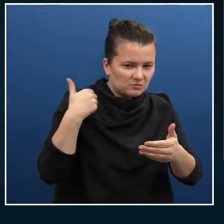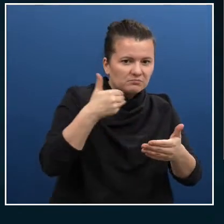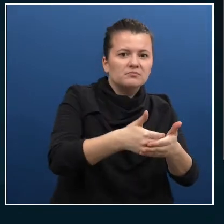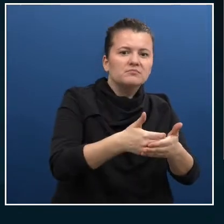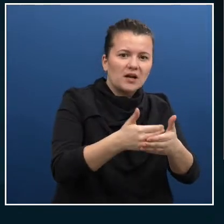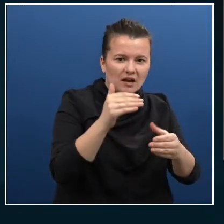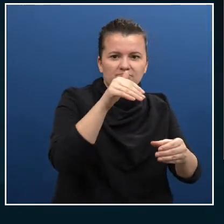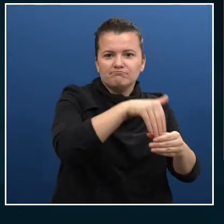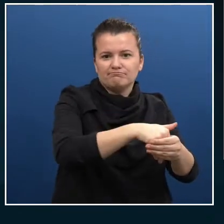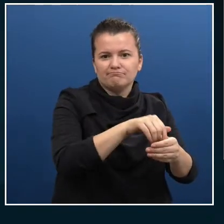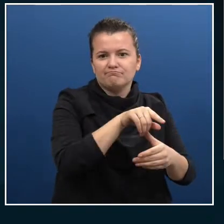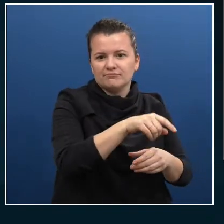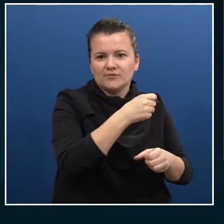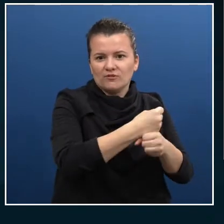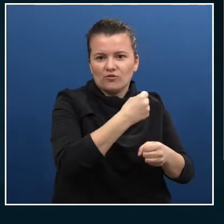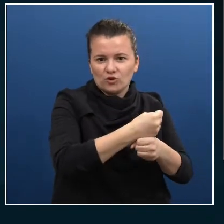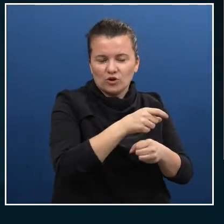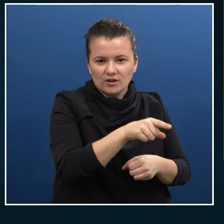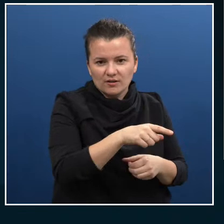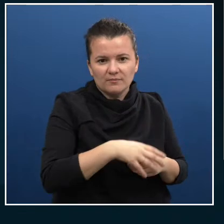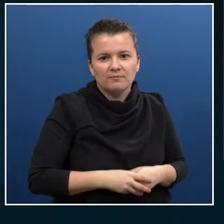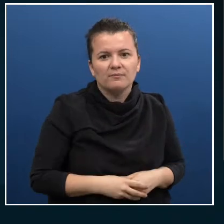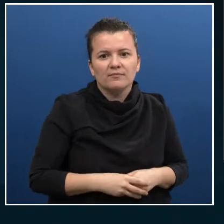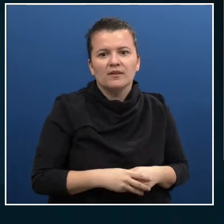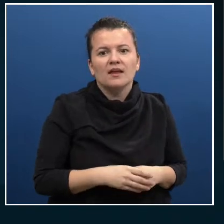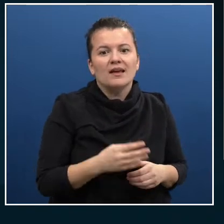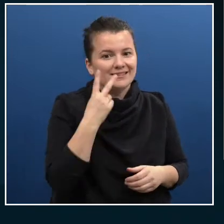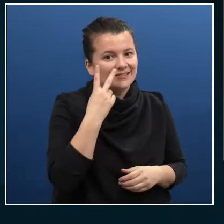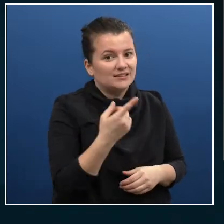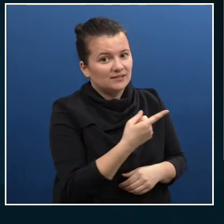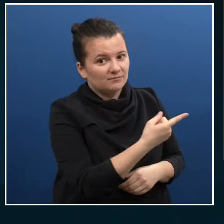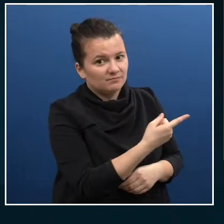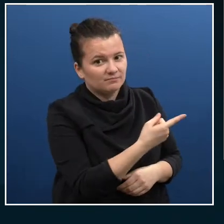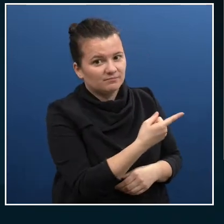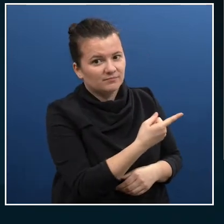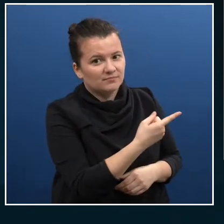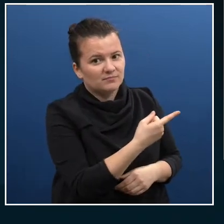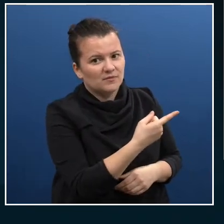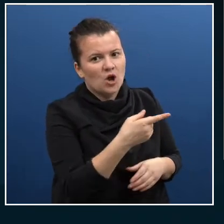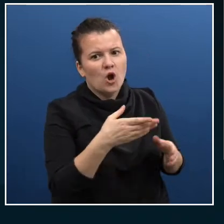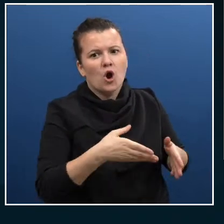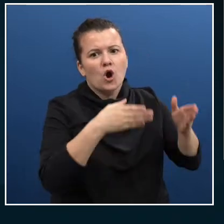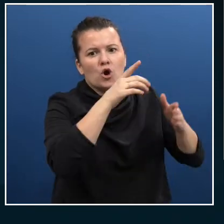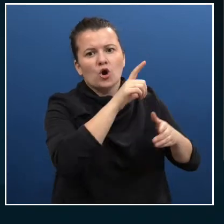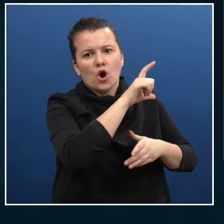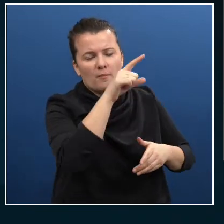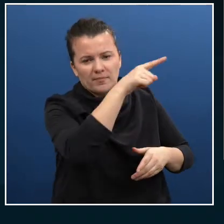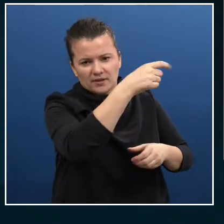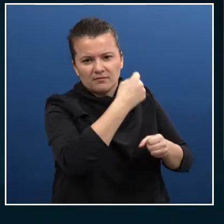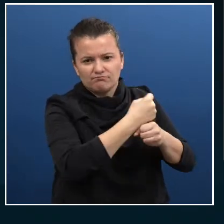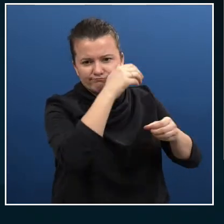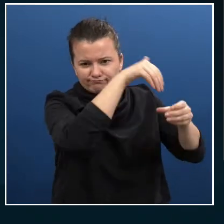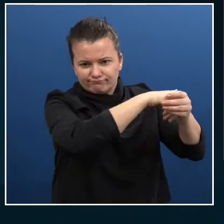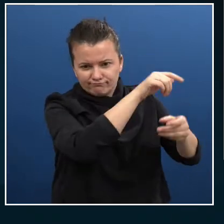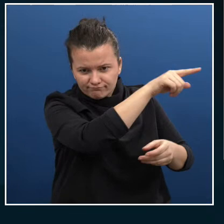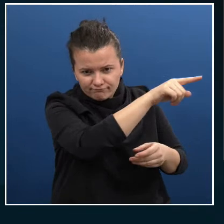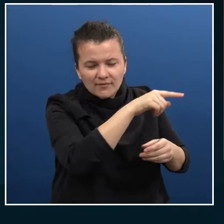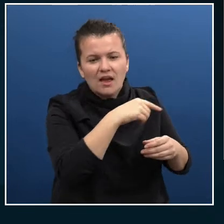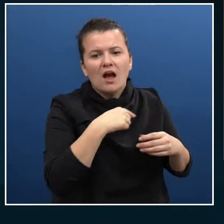MVP. I work at a sourcing company, and there I'm a consultant working mainly with